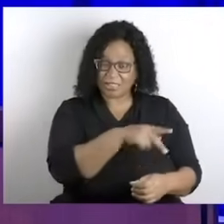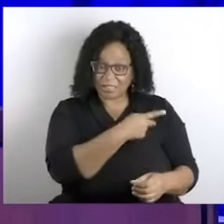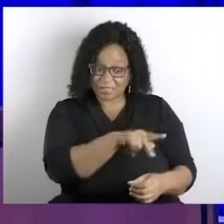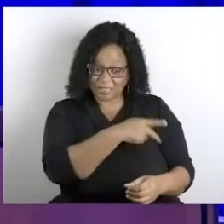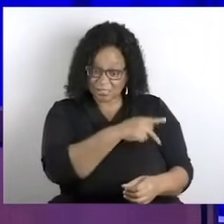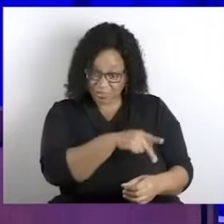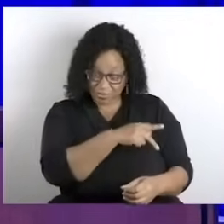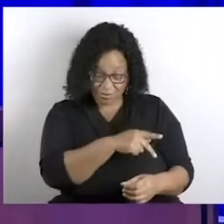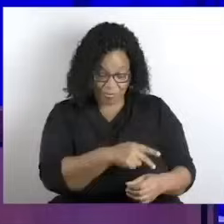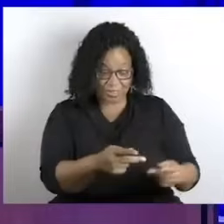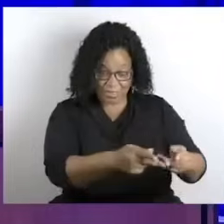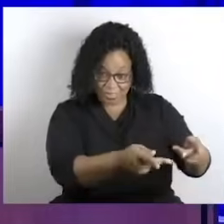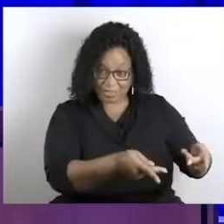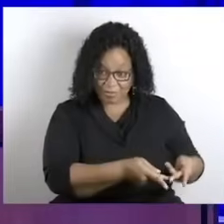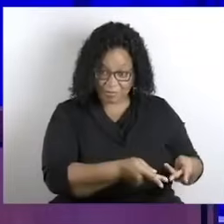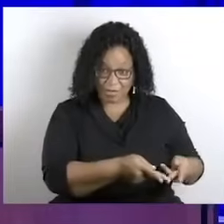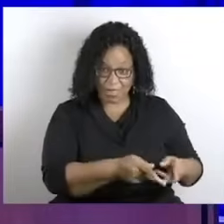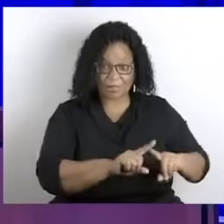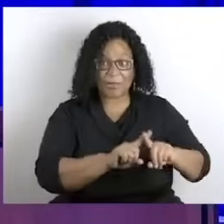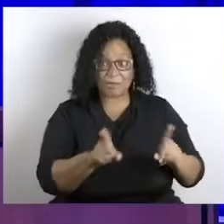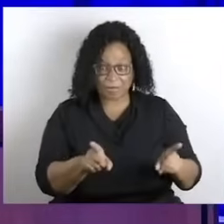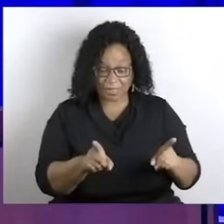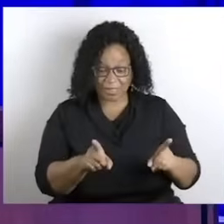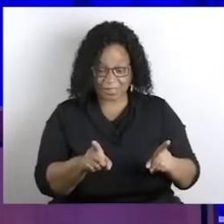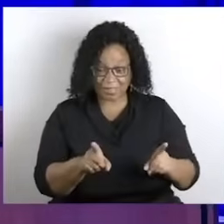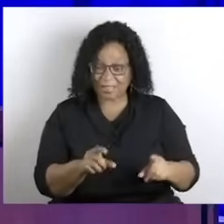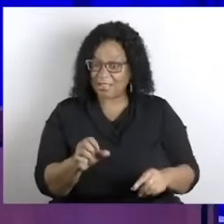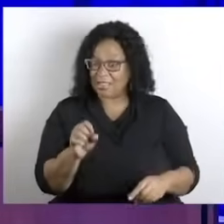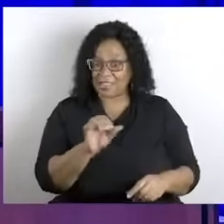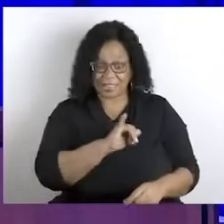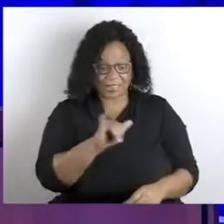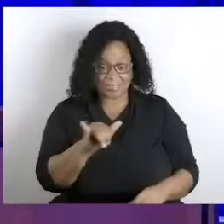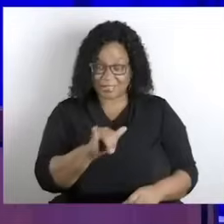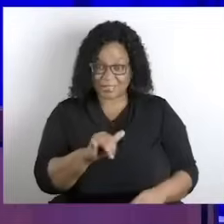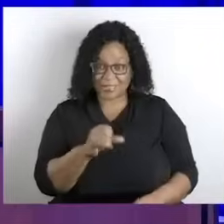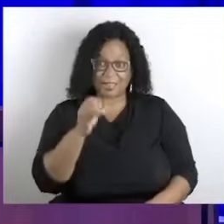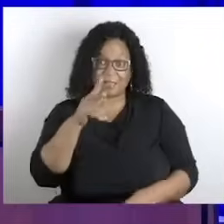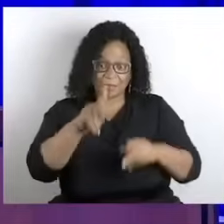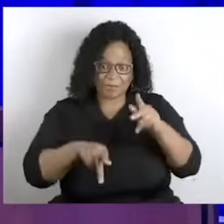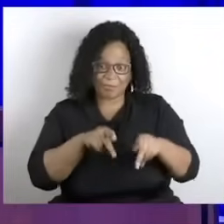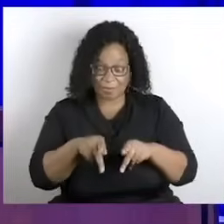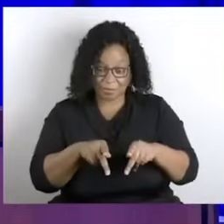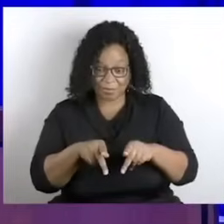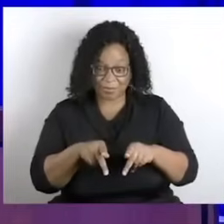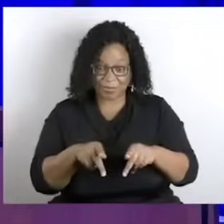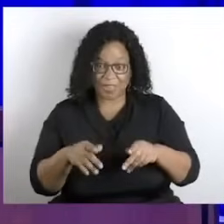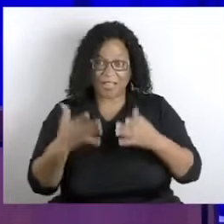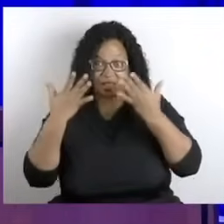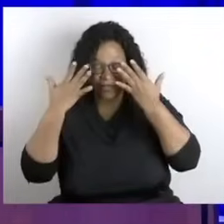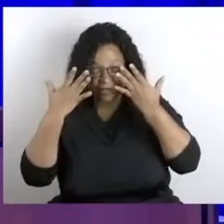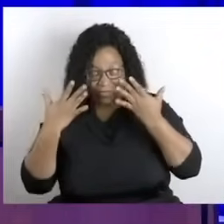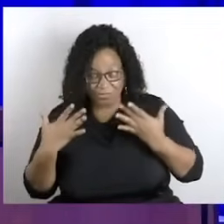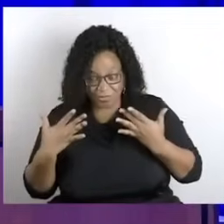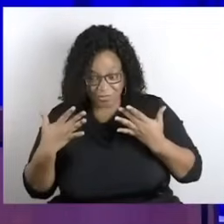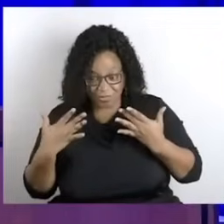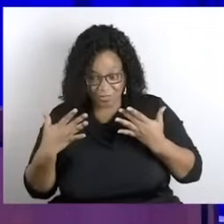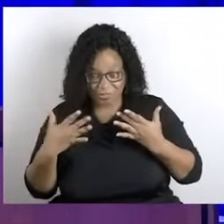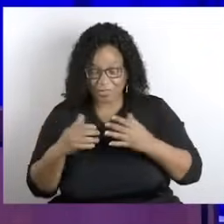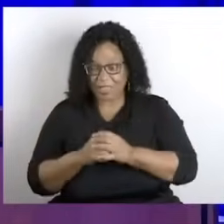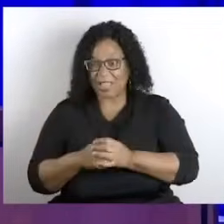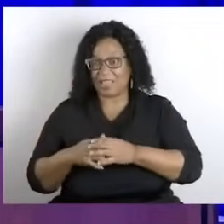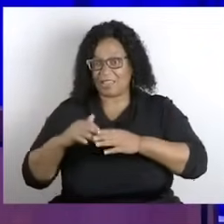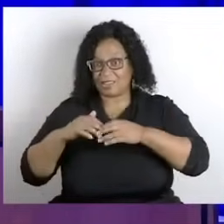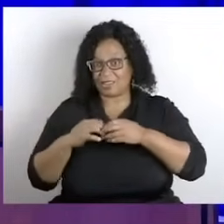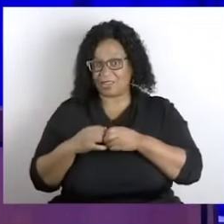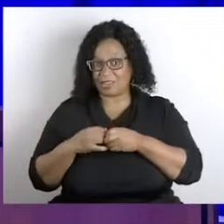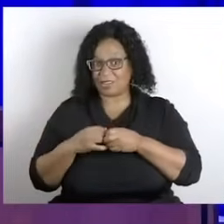in Jeremiah chapter 29, a disillusioned, disheartened, and depressed band of brothers and sisters who